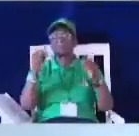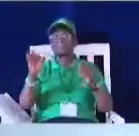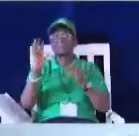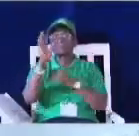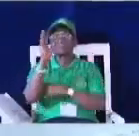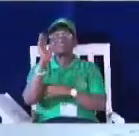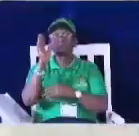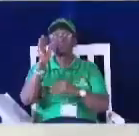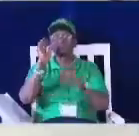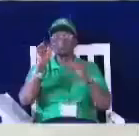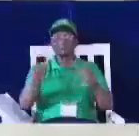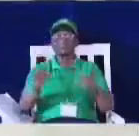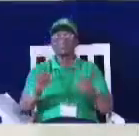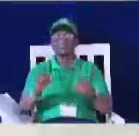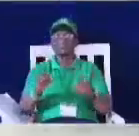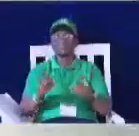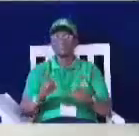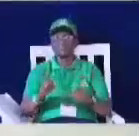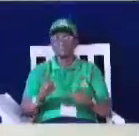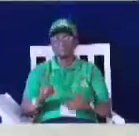touch you. Three.